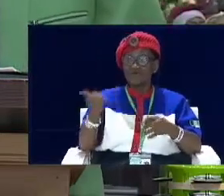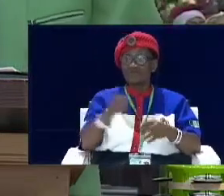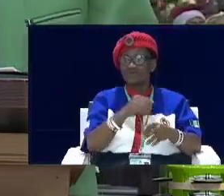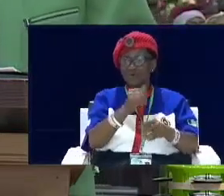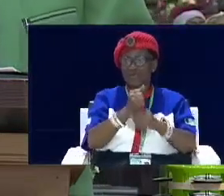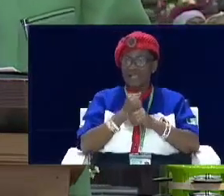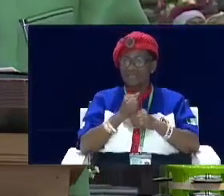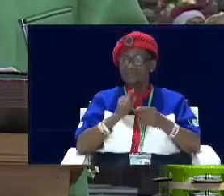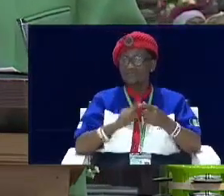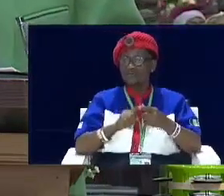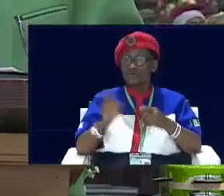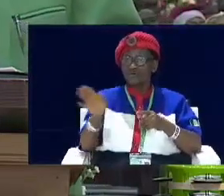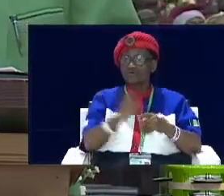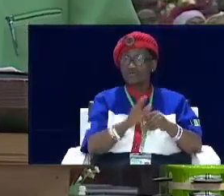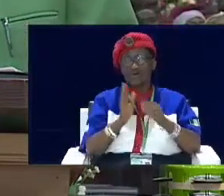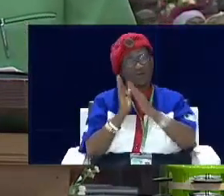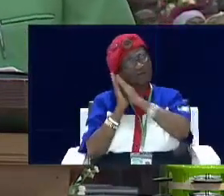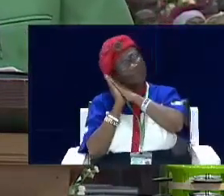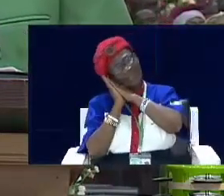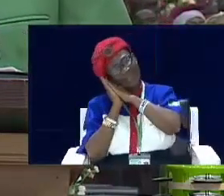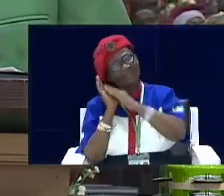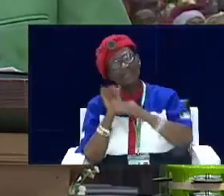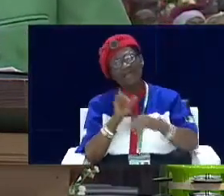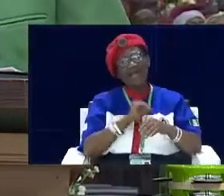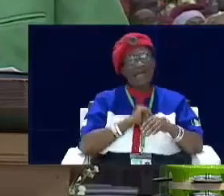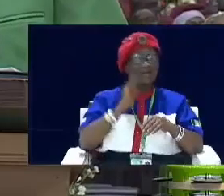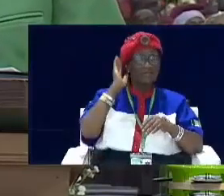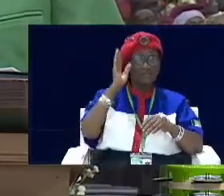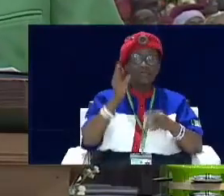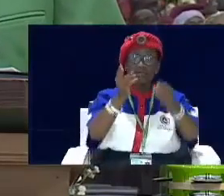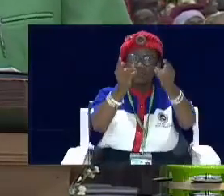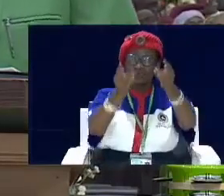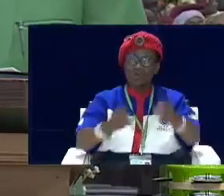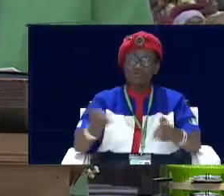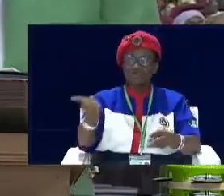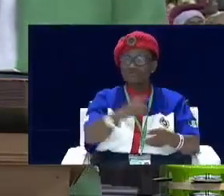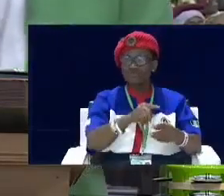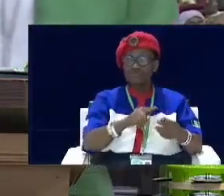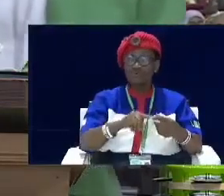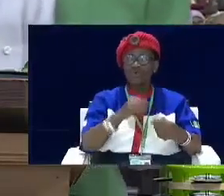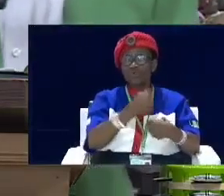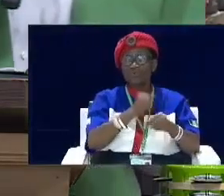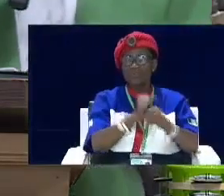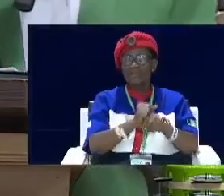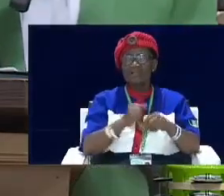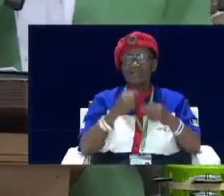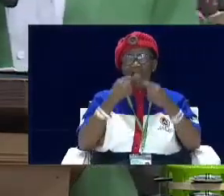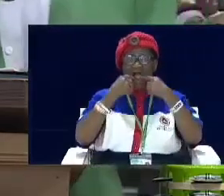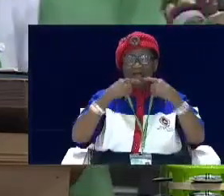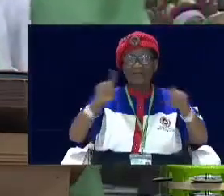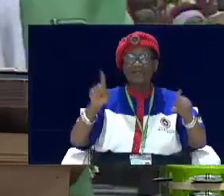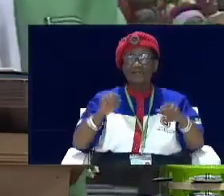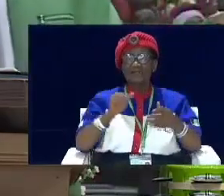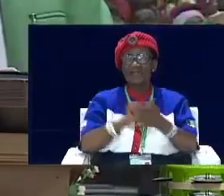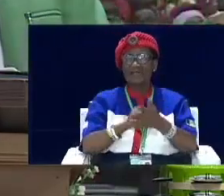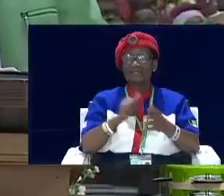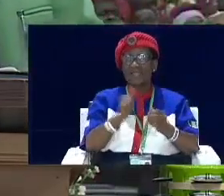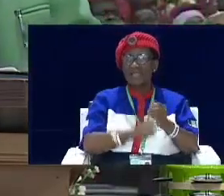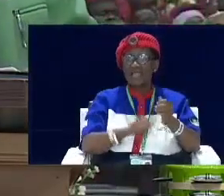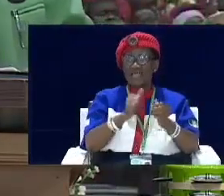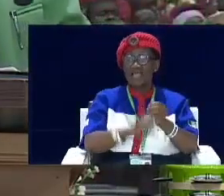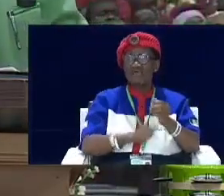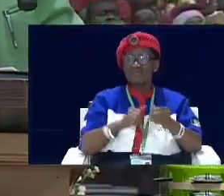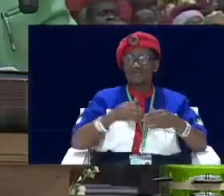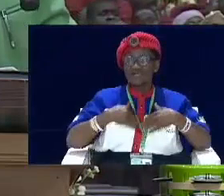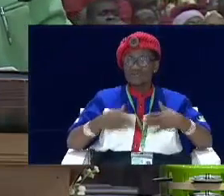oko re. I will want you to make a decree. Mo fe ko pa ase. That everybody, everything